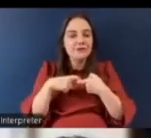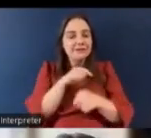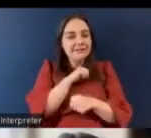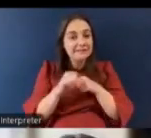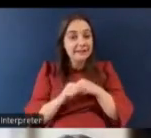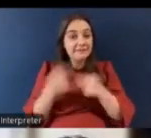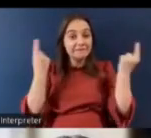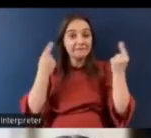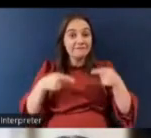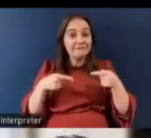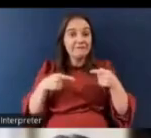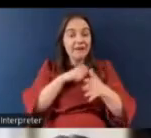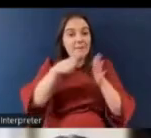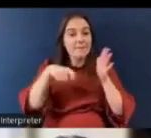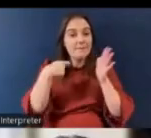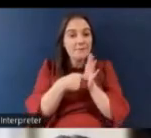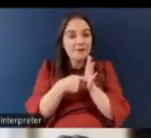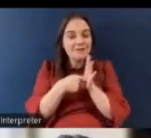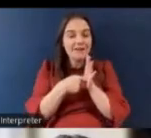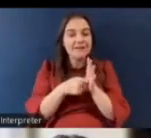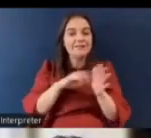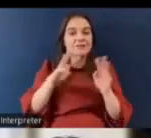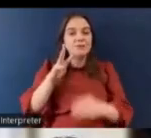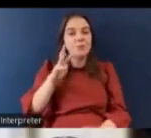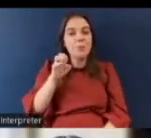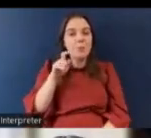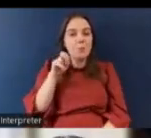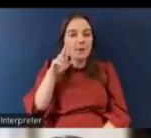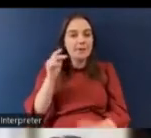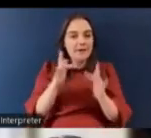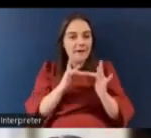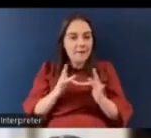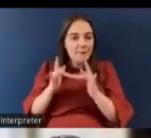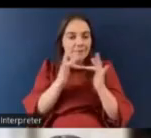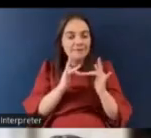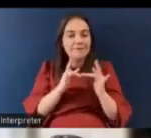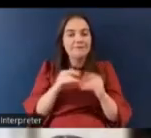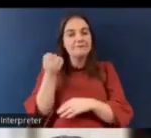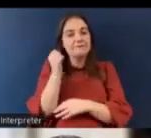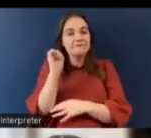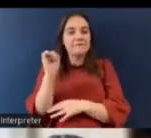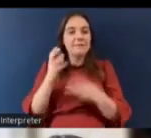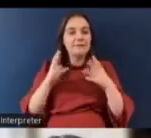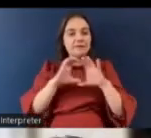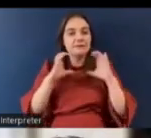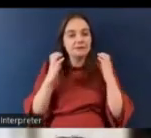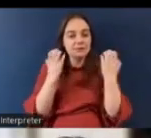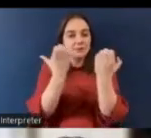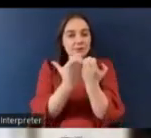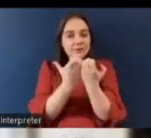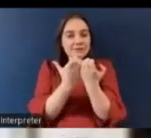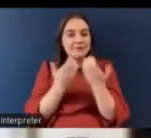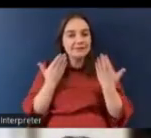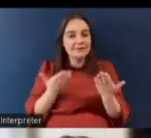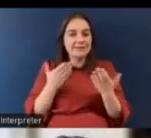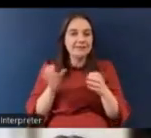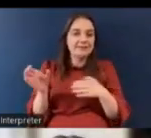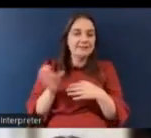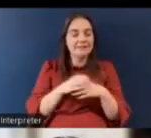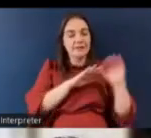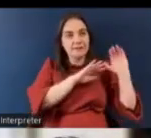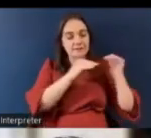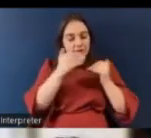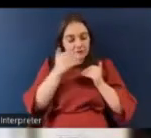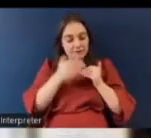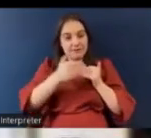final project webinar in the Feminist Communities for Climate Justice current incarnation, let's say.